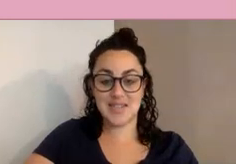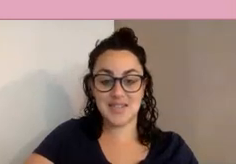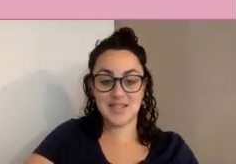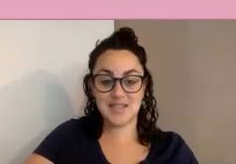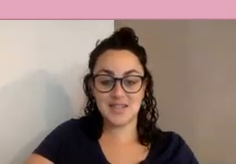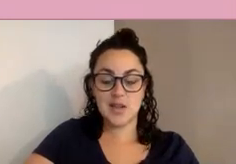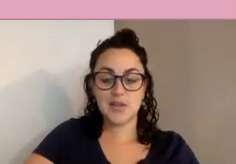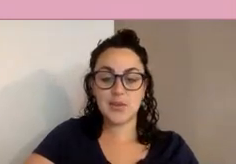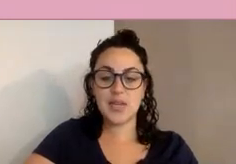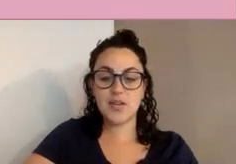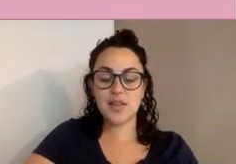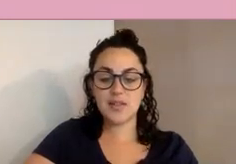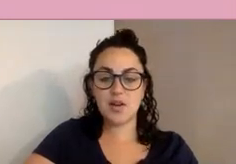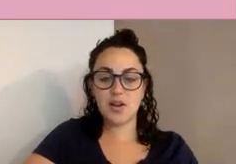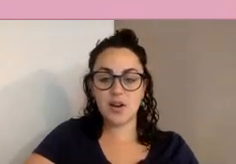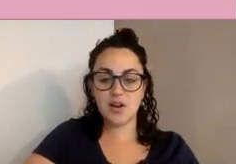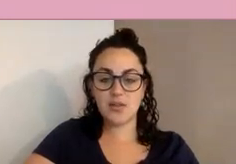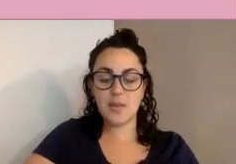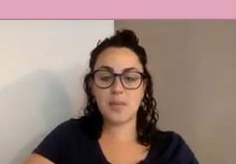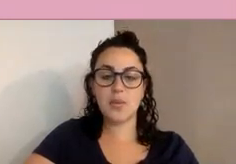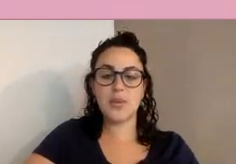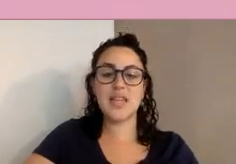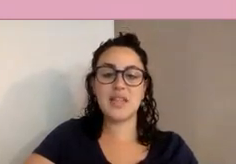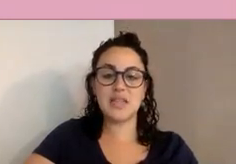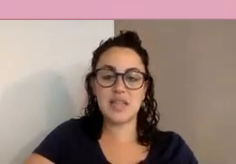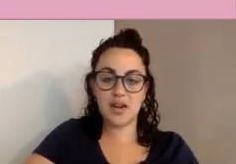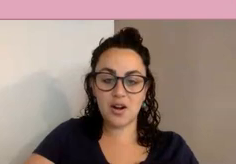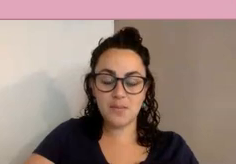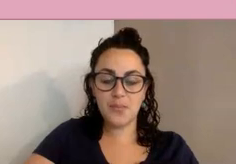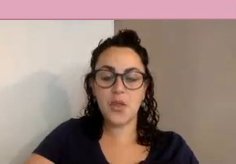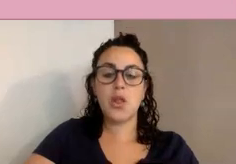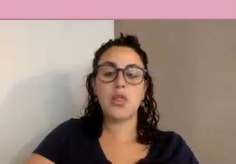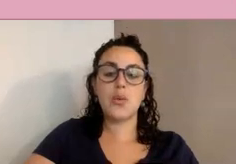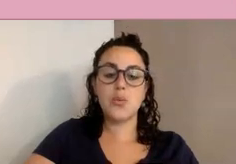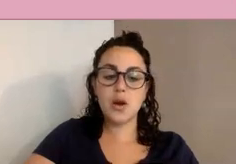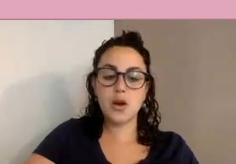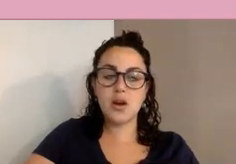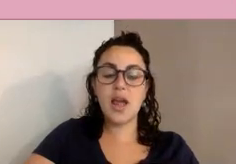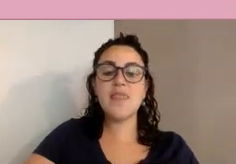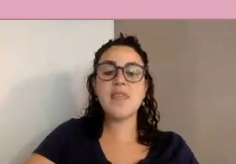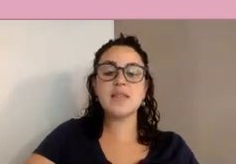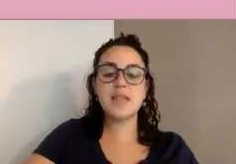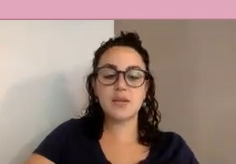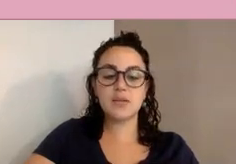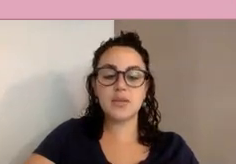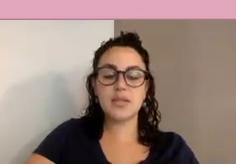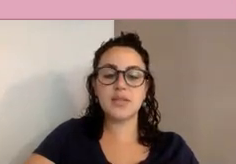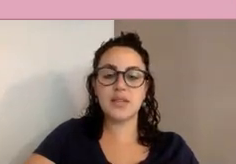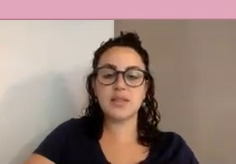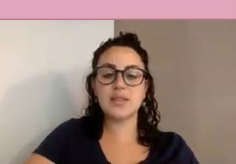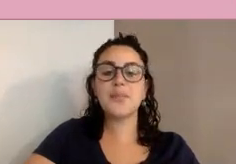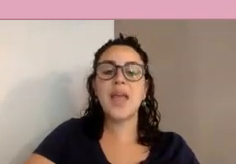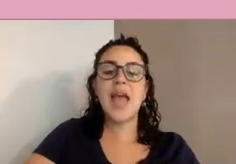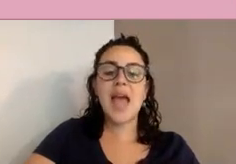sand. So here is our card. Remember, we say the letter, the word, and then the sound. So it